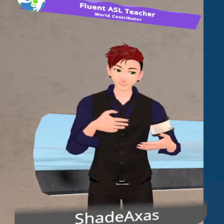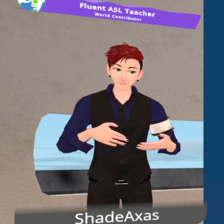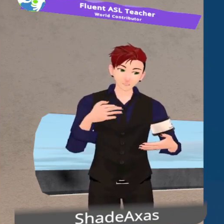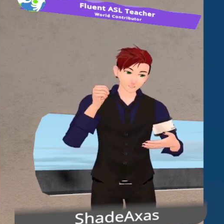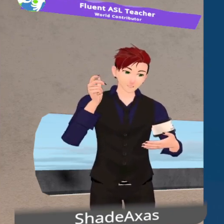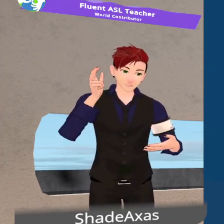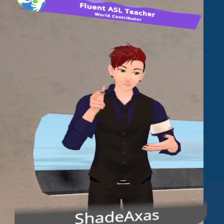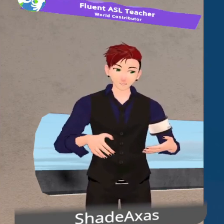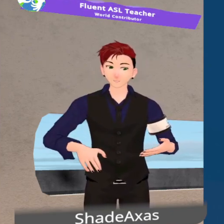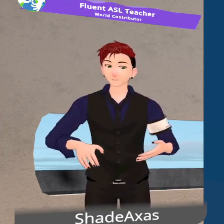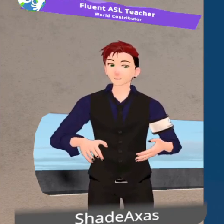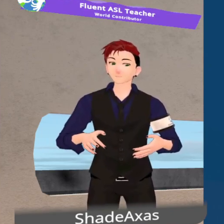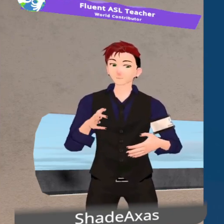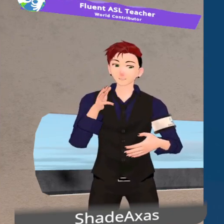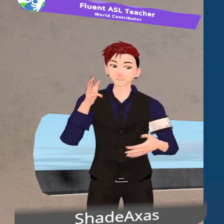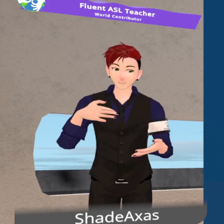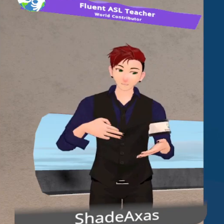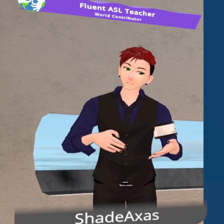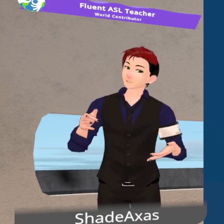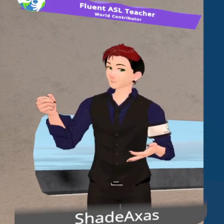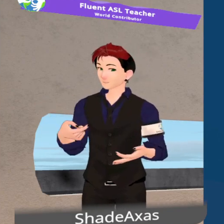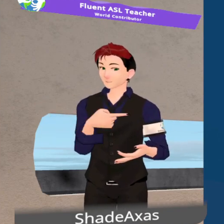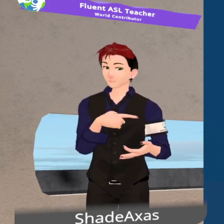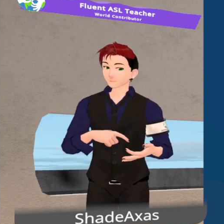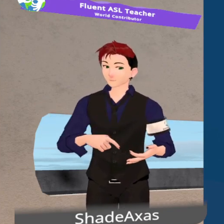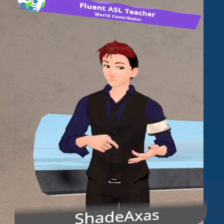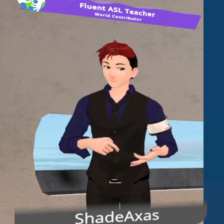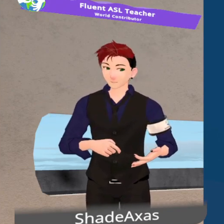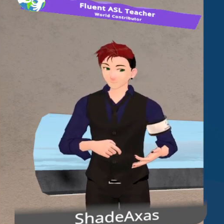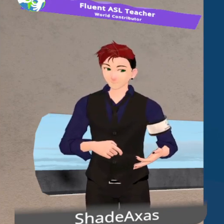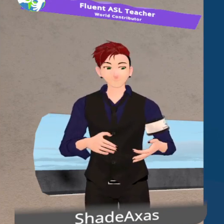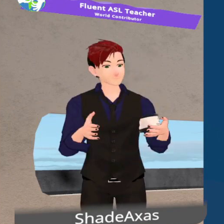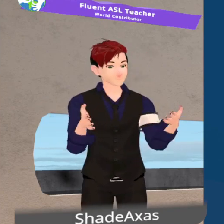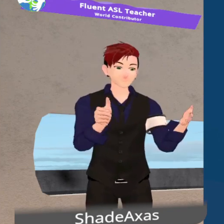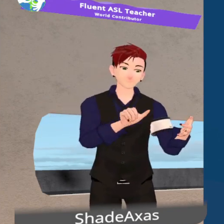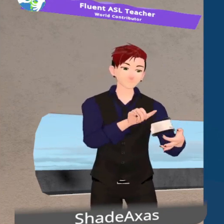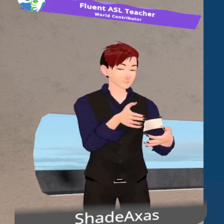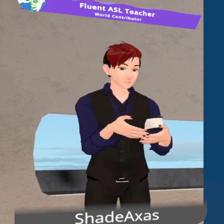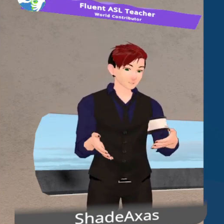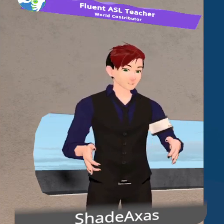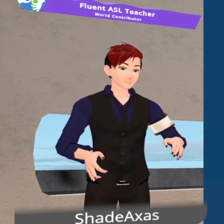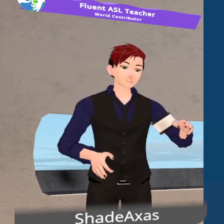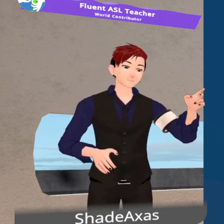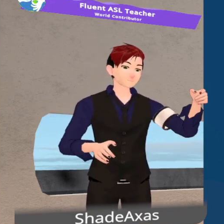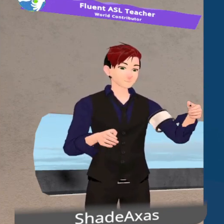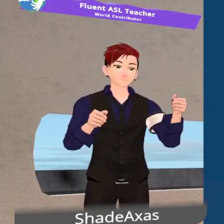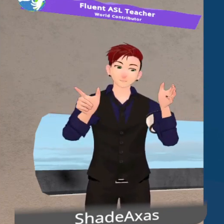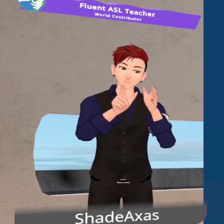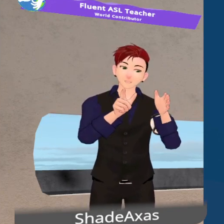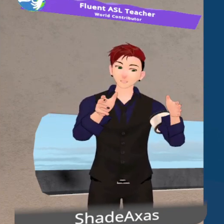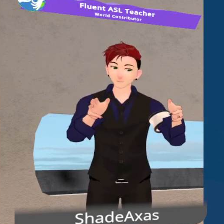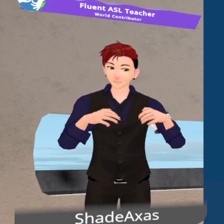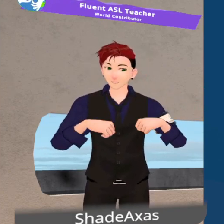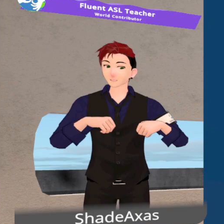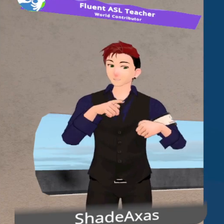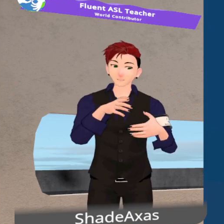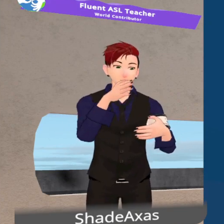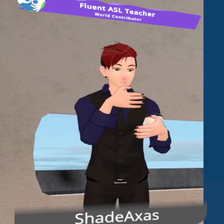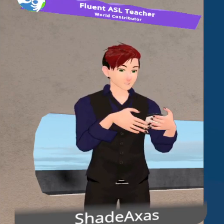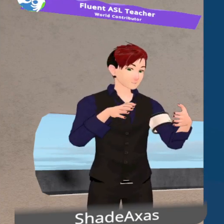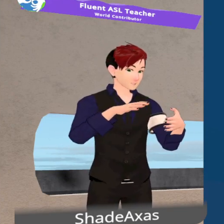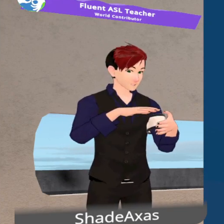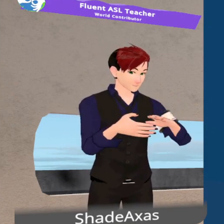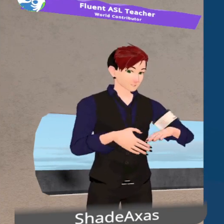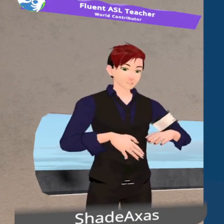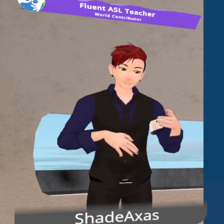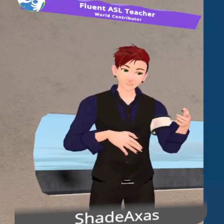baby's hearing, he can hear. And the parents go, oh, dang. It's kind of the same thing. You're automatically accepted.